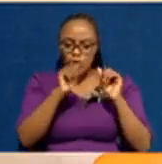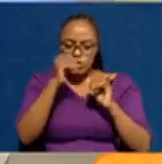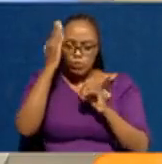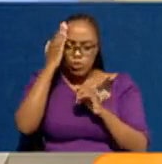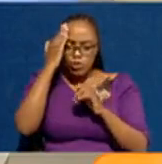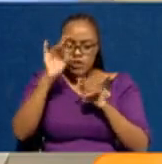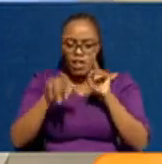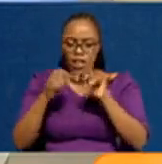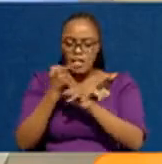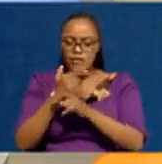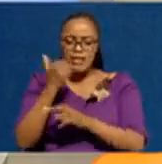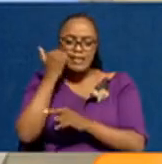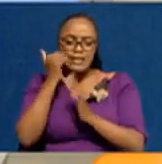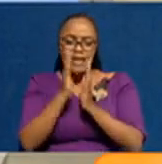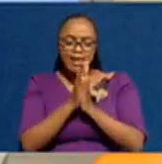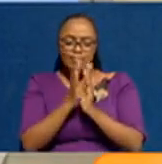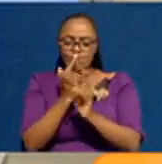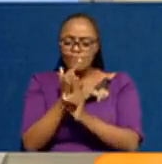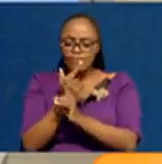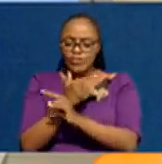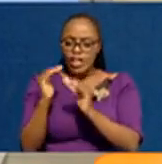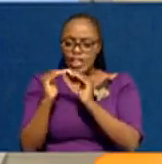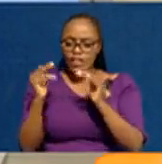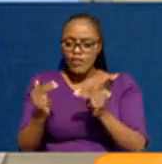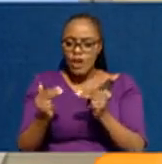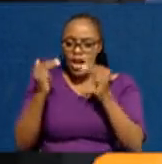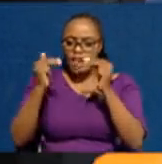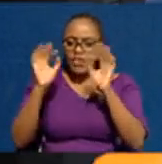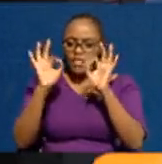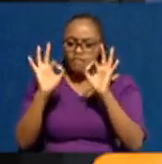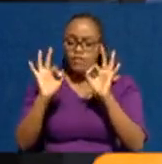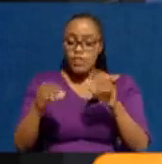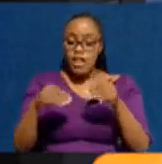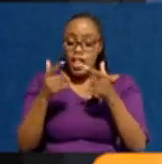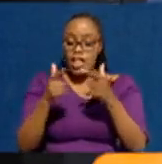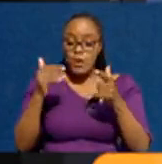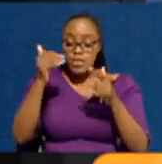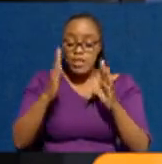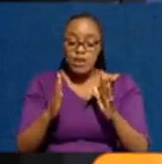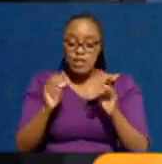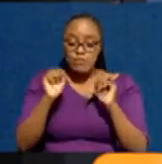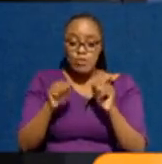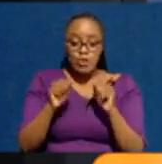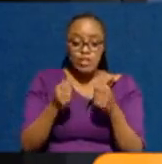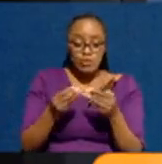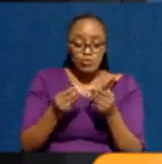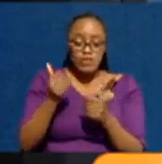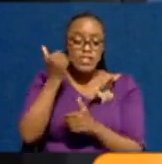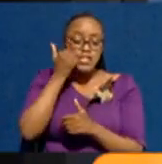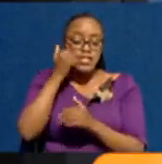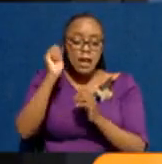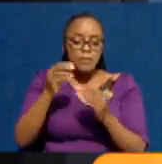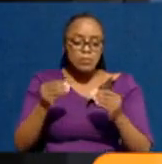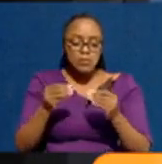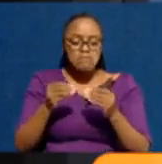wide range of disease and ailments with a high level of accuracy, giving patients a fighting chance for ailments that can be